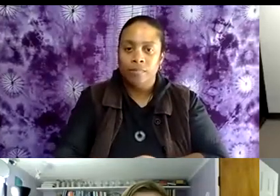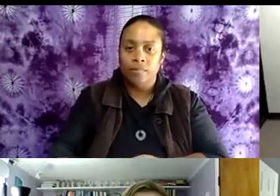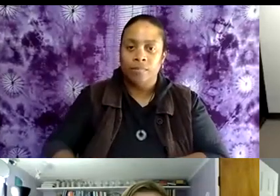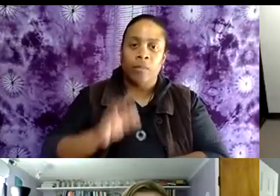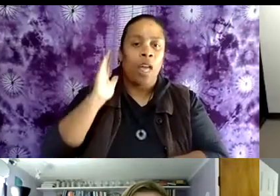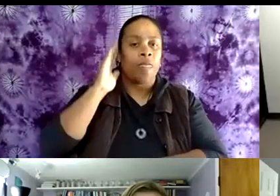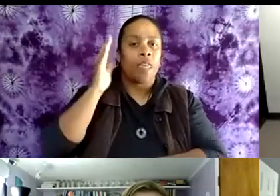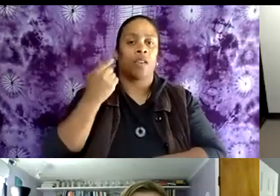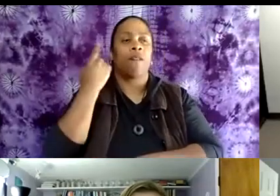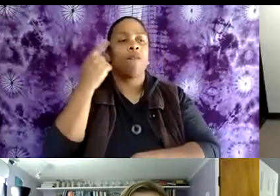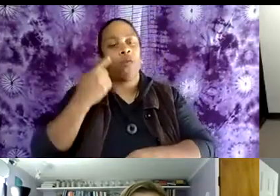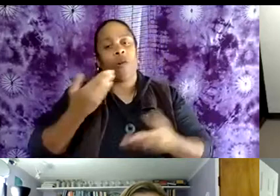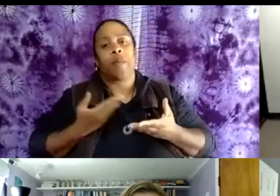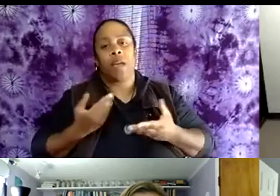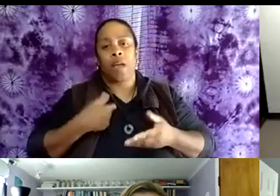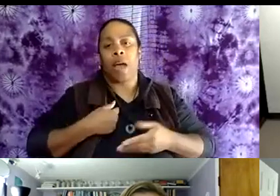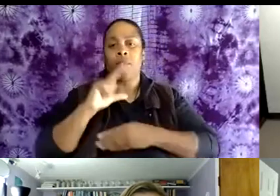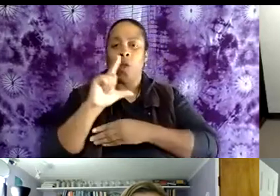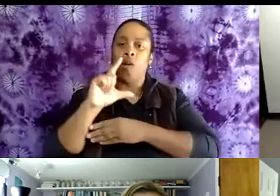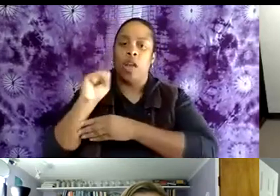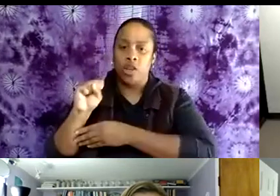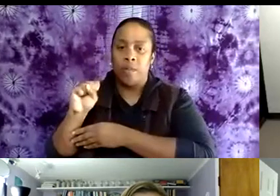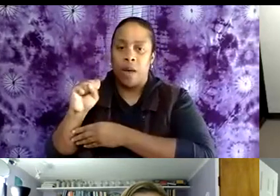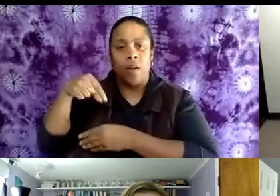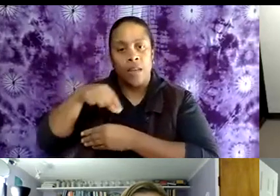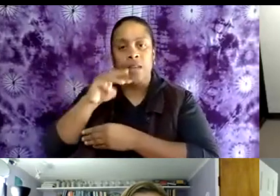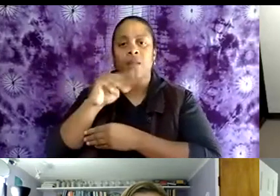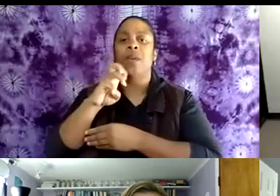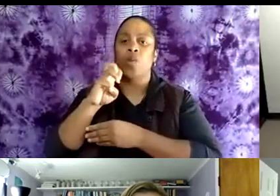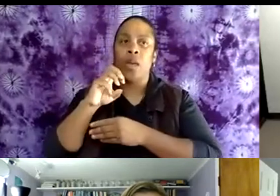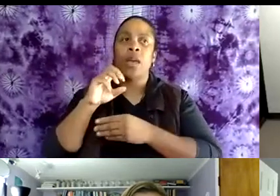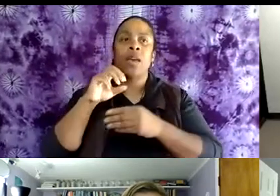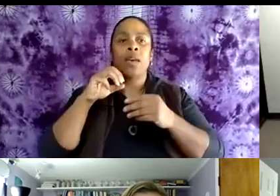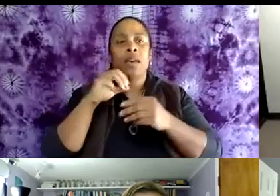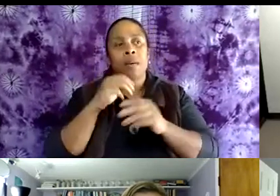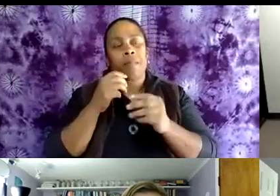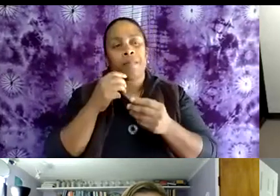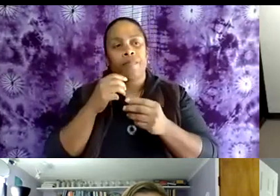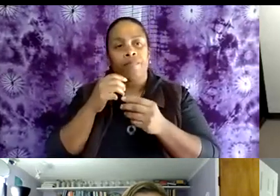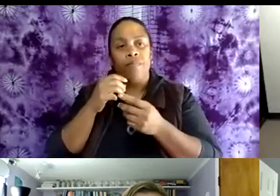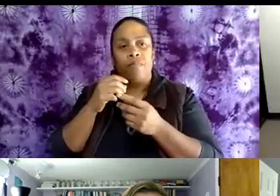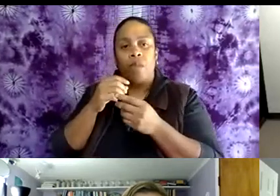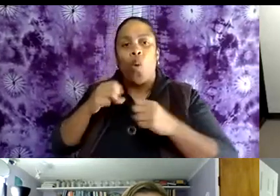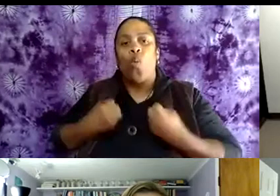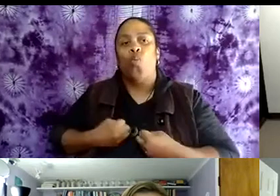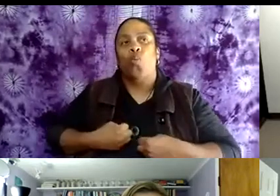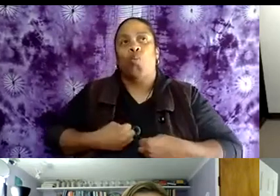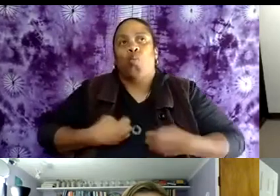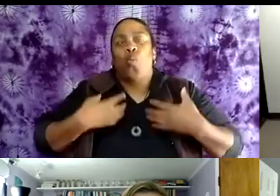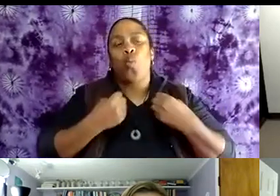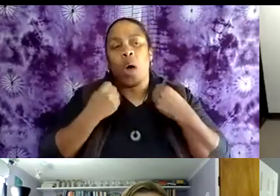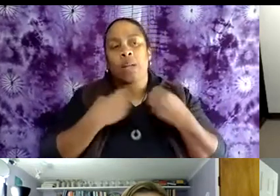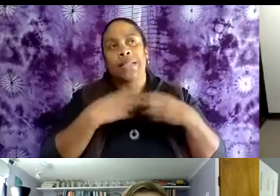Thanks so much for being here. I'm Laurel Shimayo, and this is MeWe Metaphysics and Wellness Awakening Panel for Energizing Body, Mind, Heart,